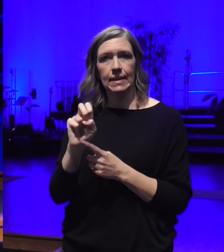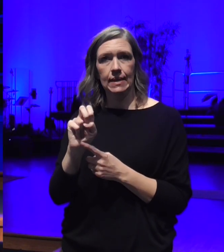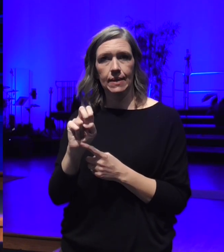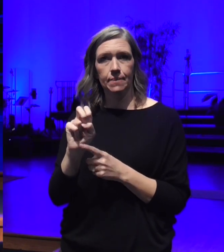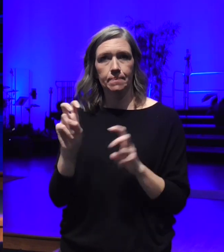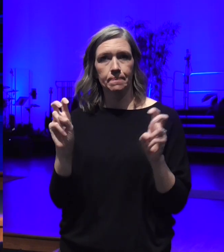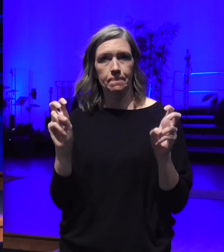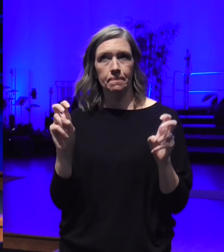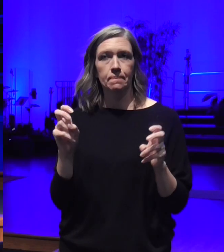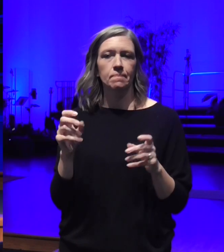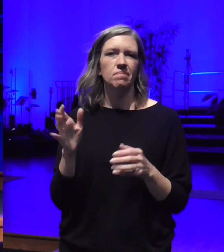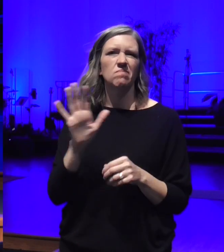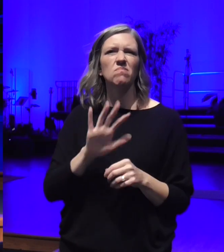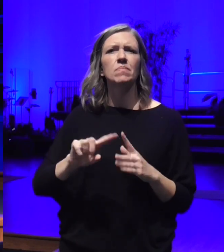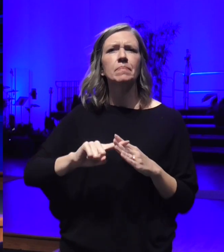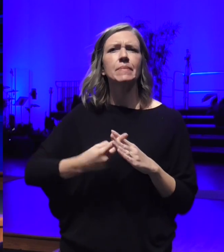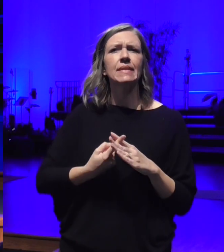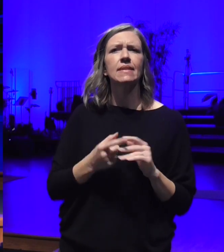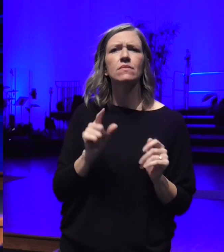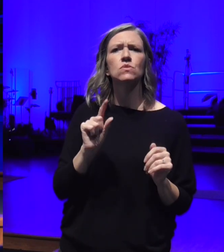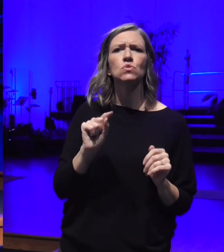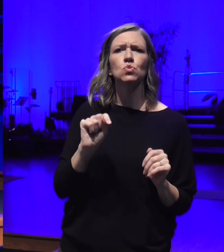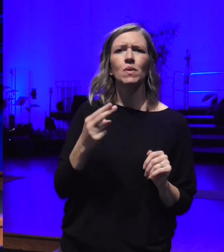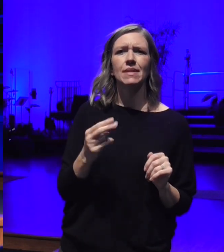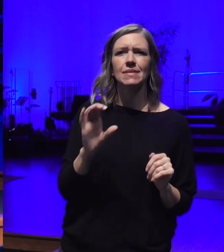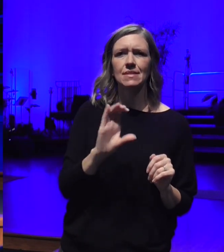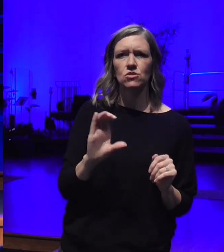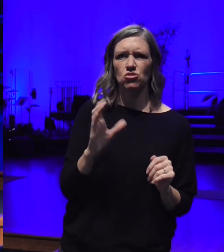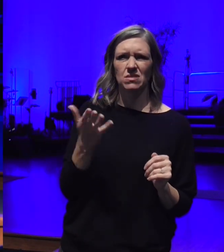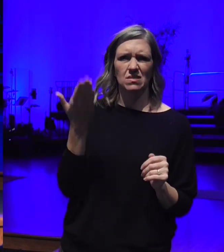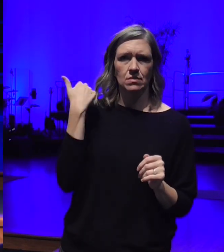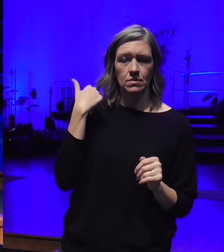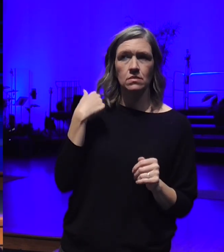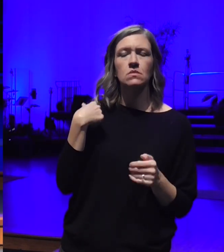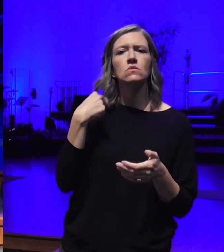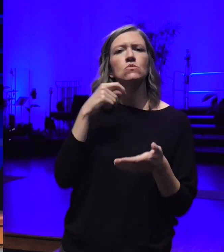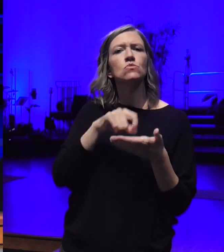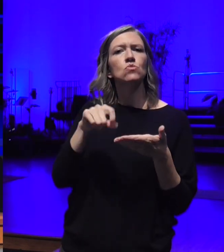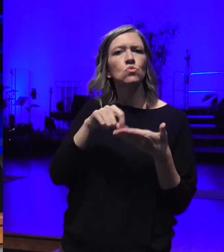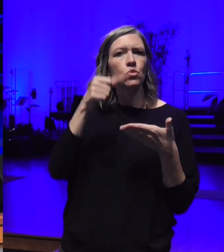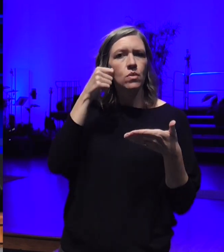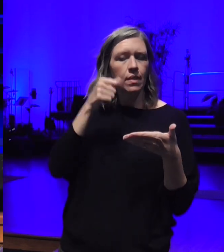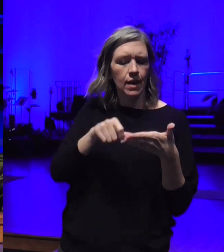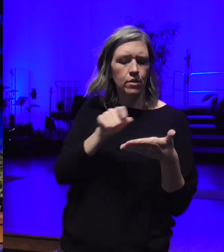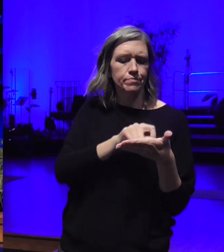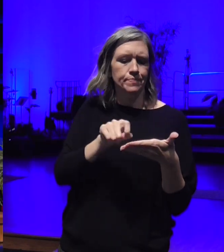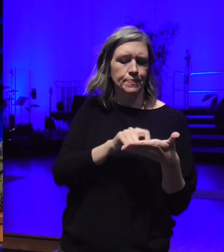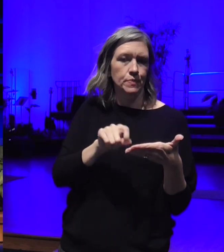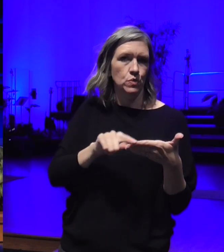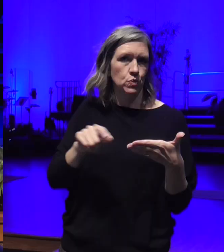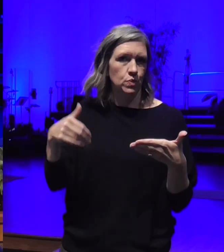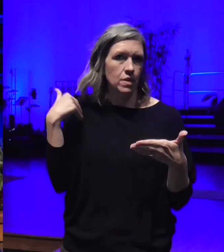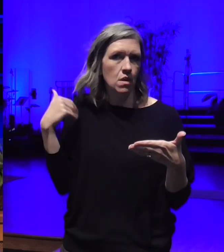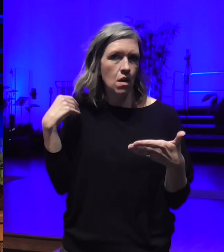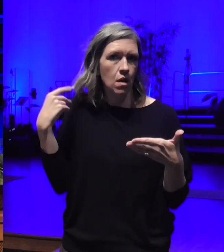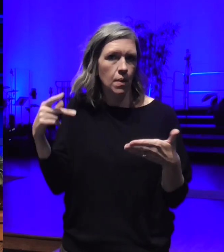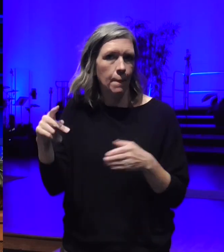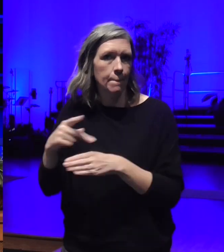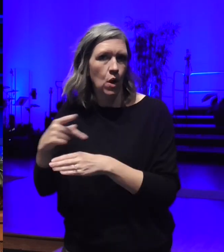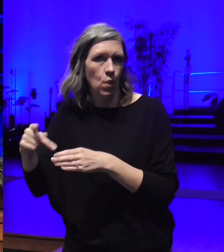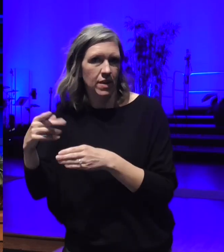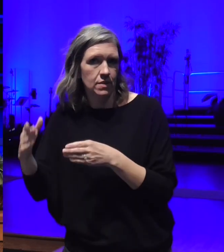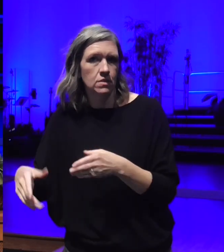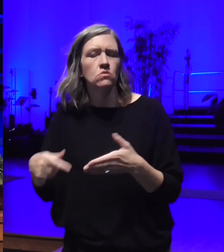at the beginning of the 20th century, wrote a letter to a young poet about the importance